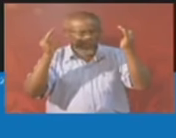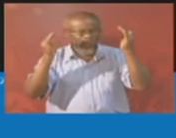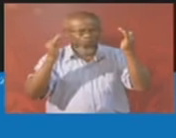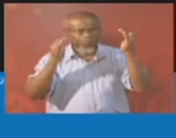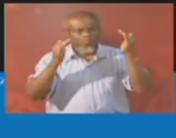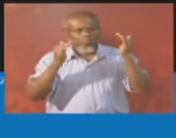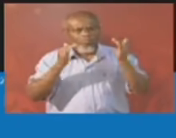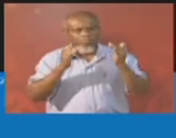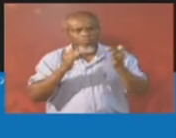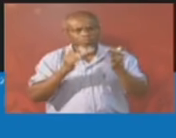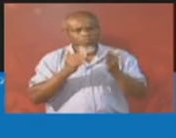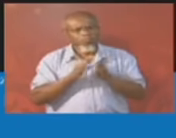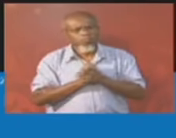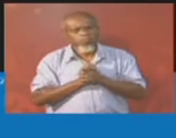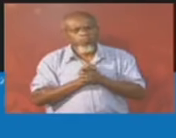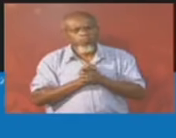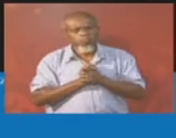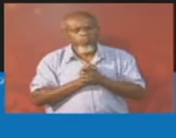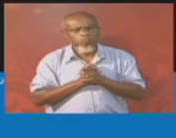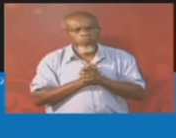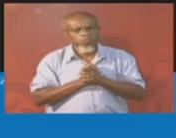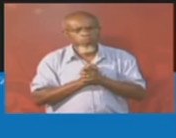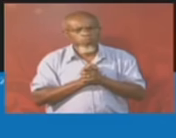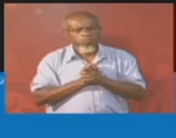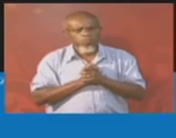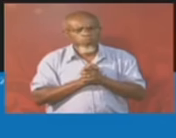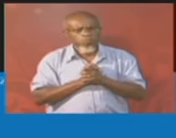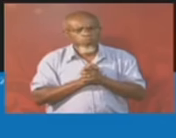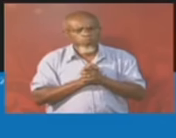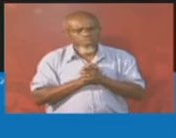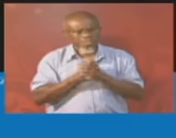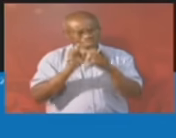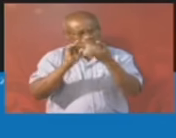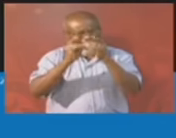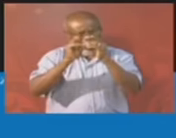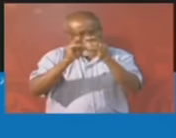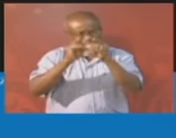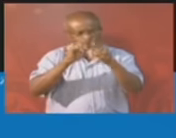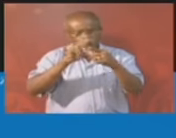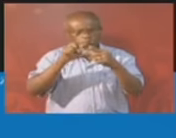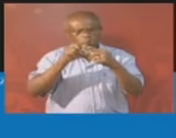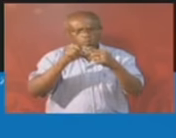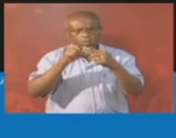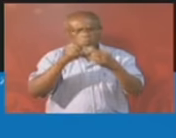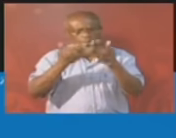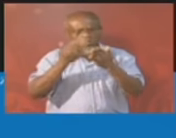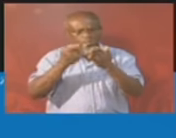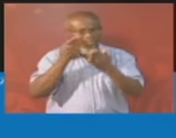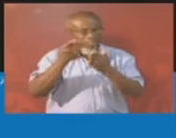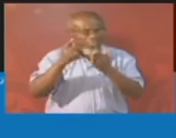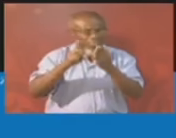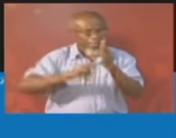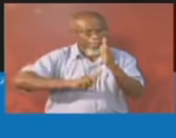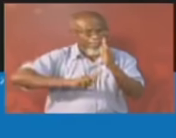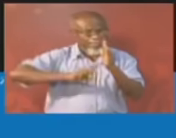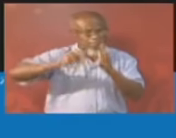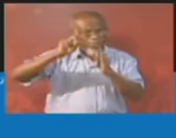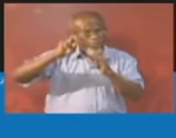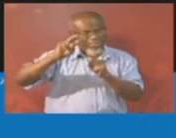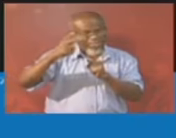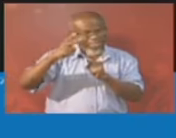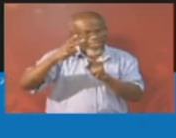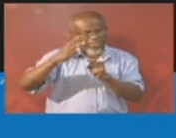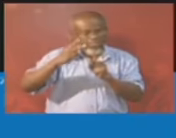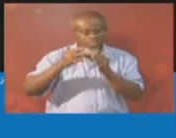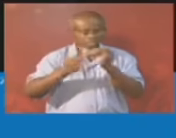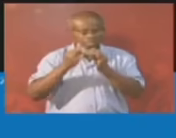place now, whether the current upsurge was caused by the candlelight vigils or by